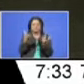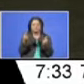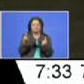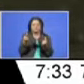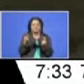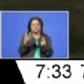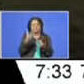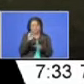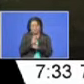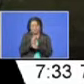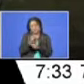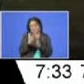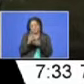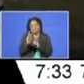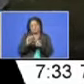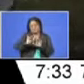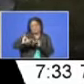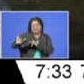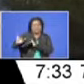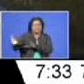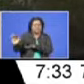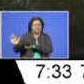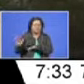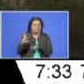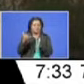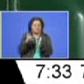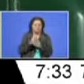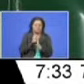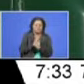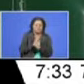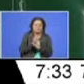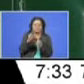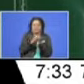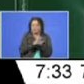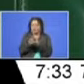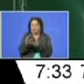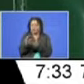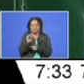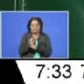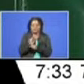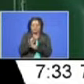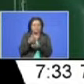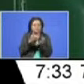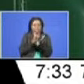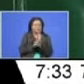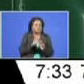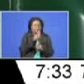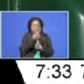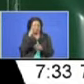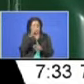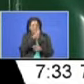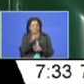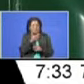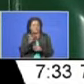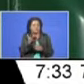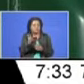from. It's work, and it's honest work, you know. You ain't asking no one for nothing. You come out here, you do your job, you go home. I